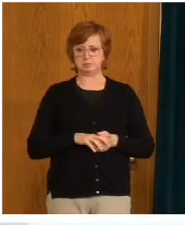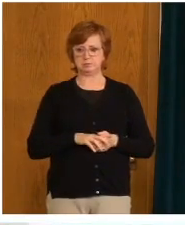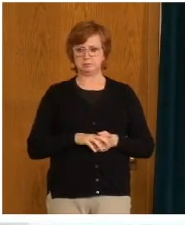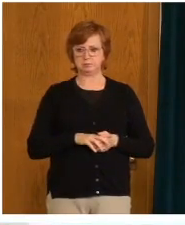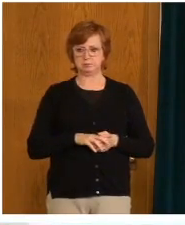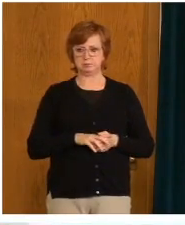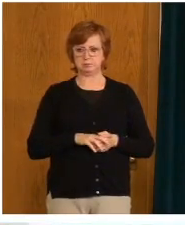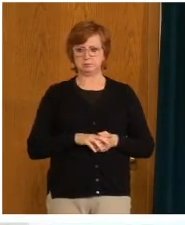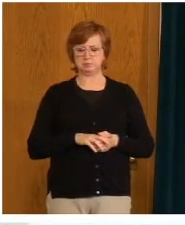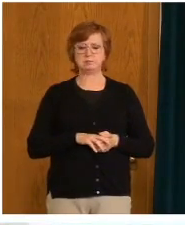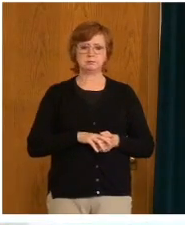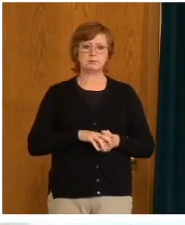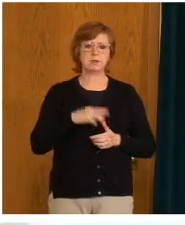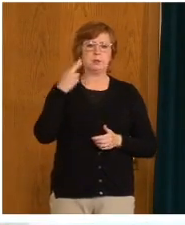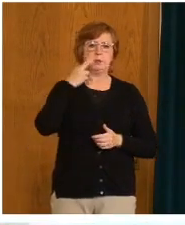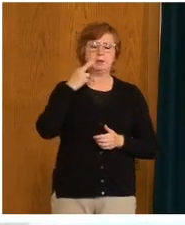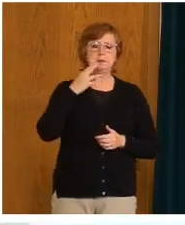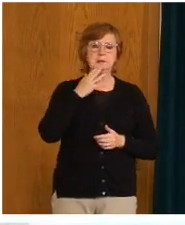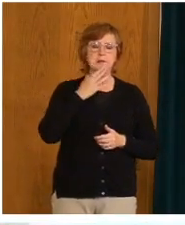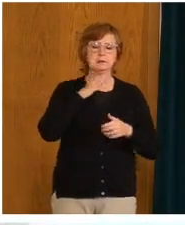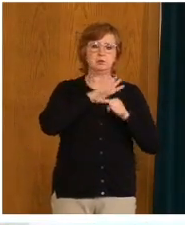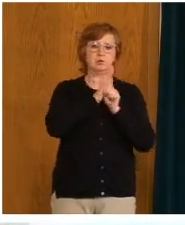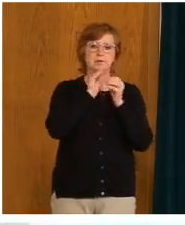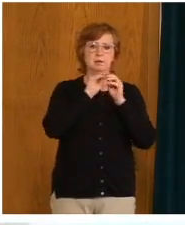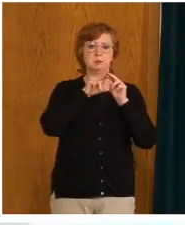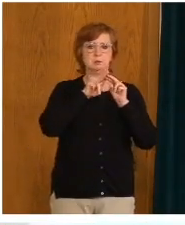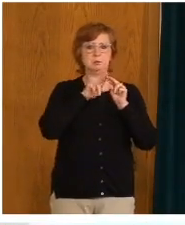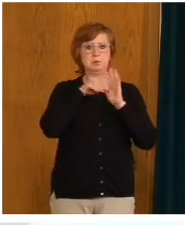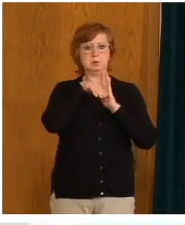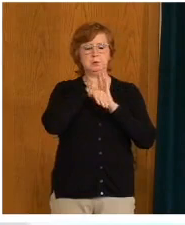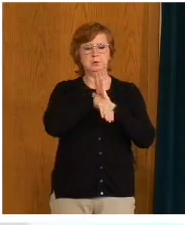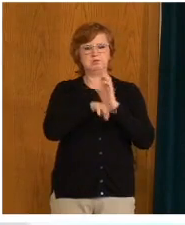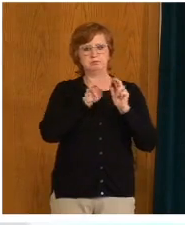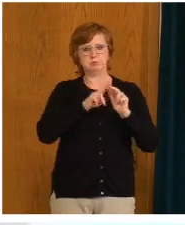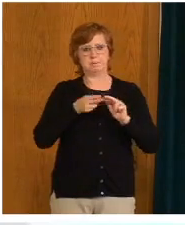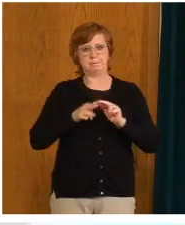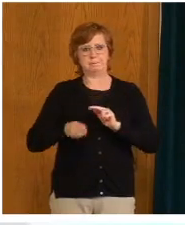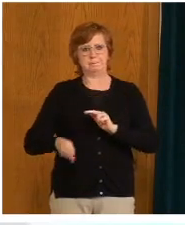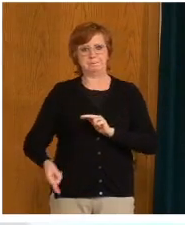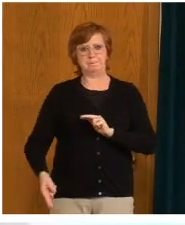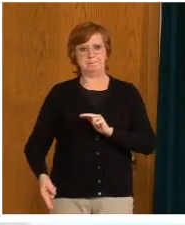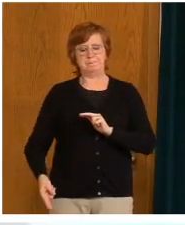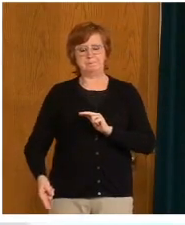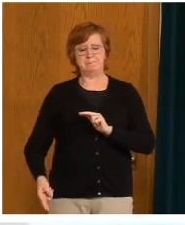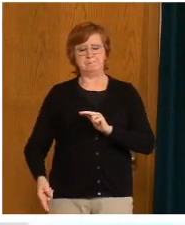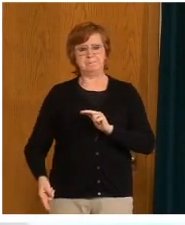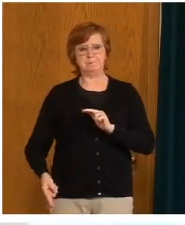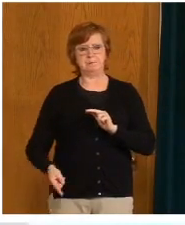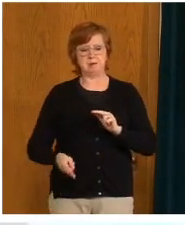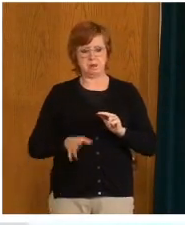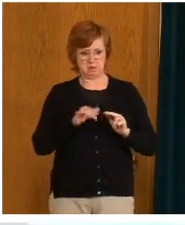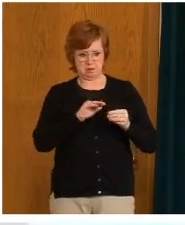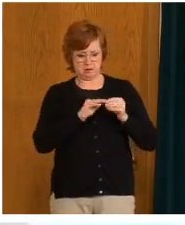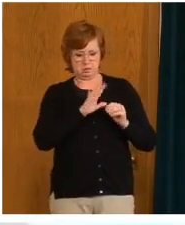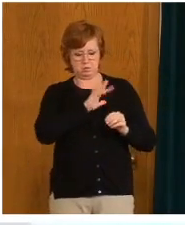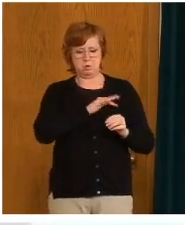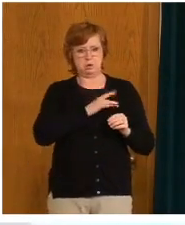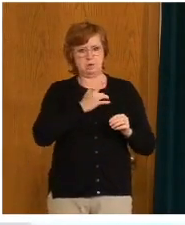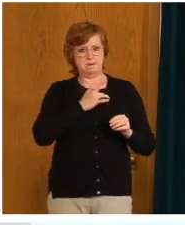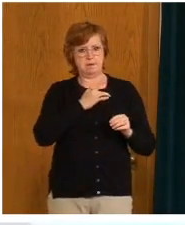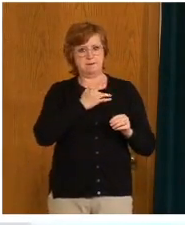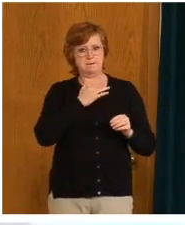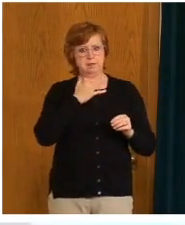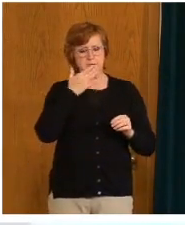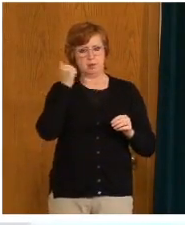numbers are coming down quite dramatically, so that does give us confidence. Case numbers are 11 per 100,000, test